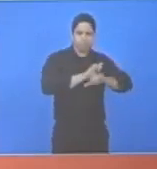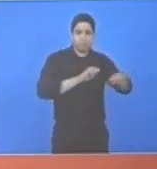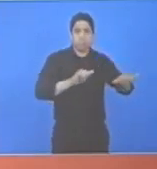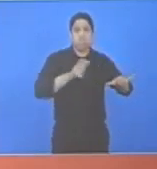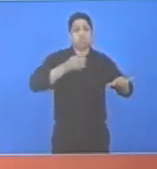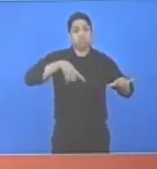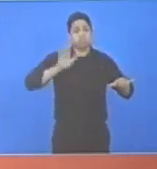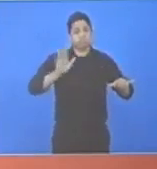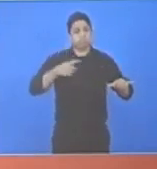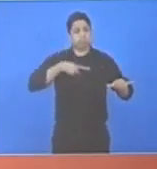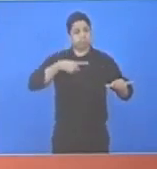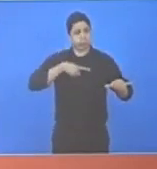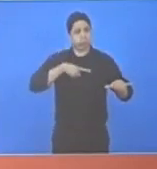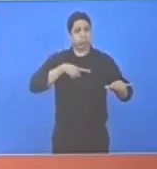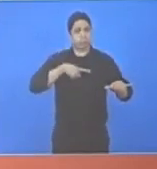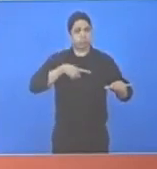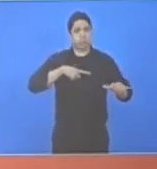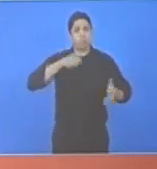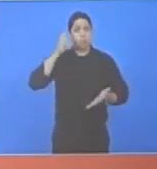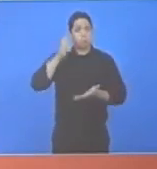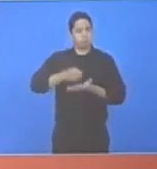This is our role.